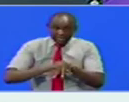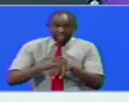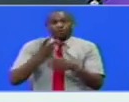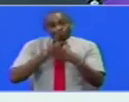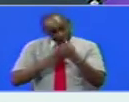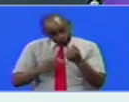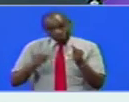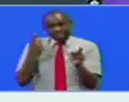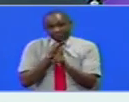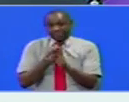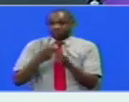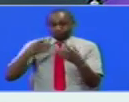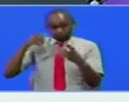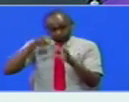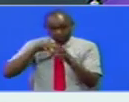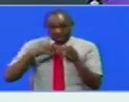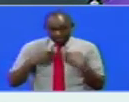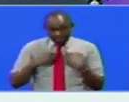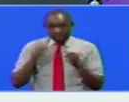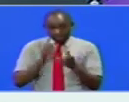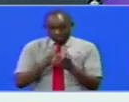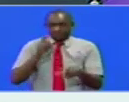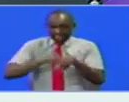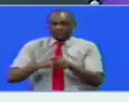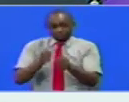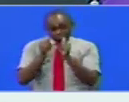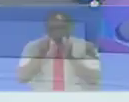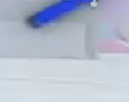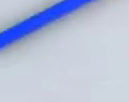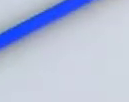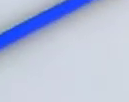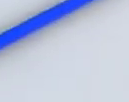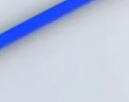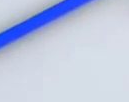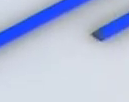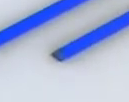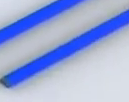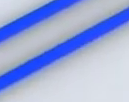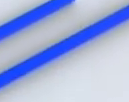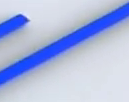voter verification kits within legal timelines.